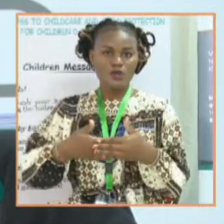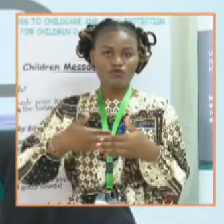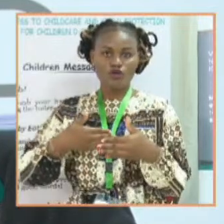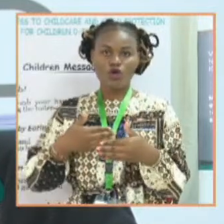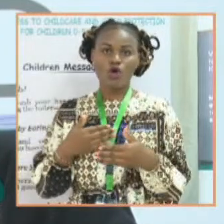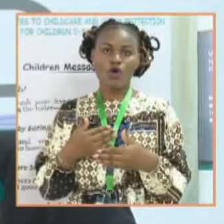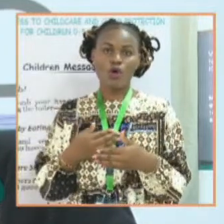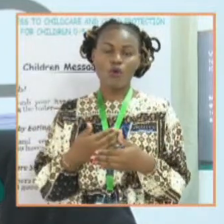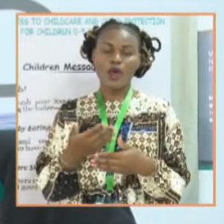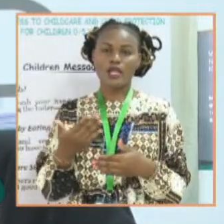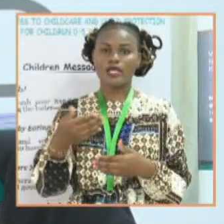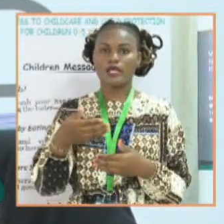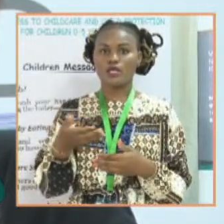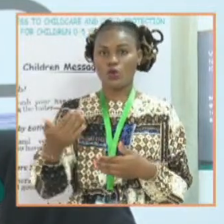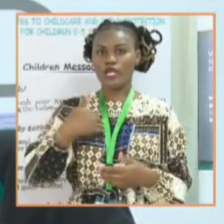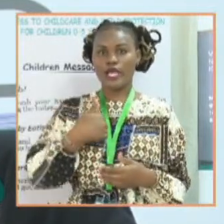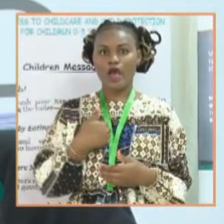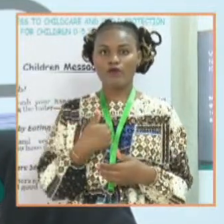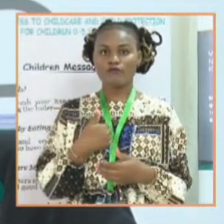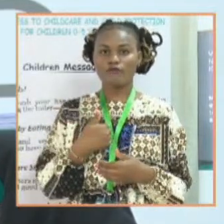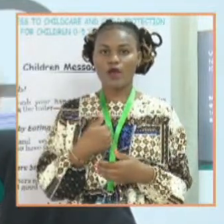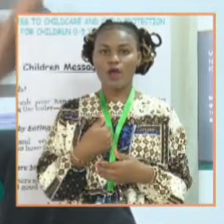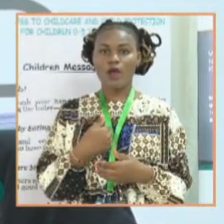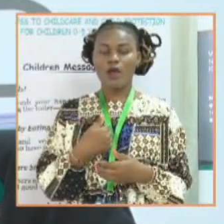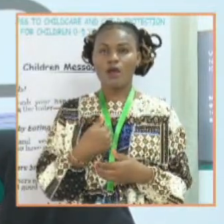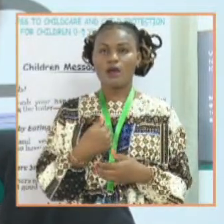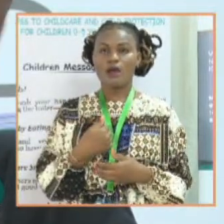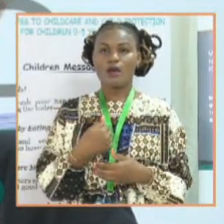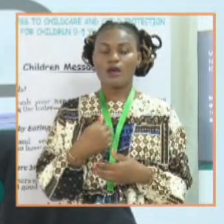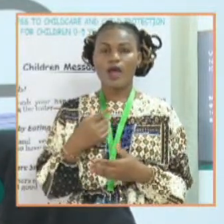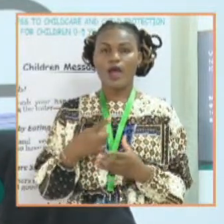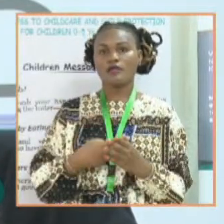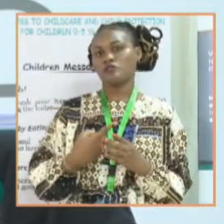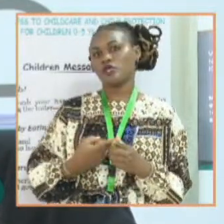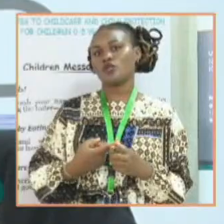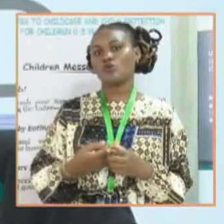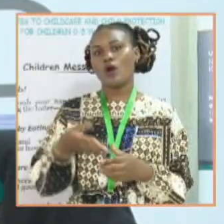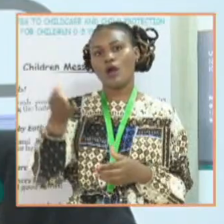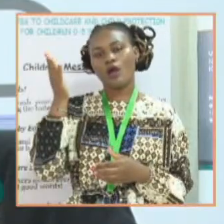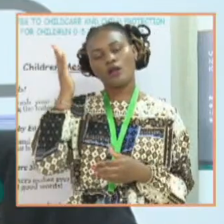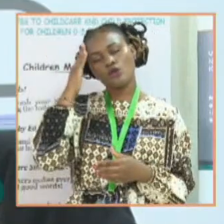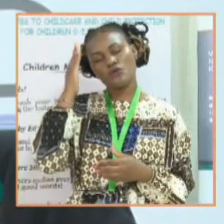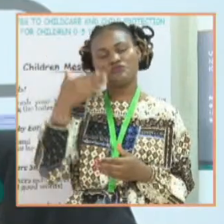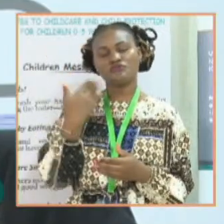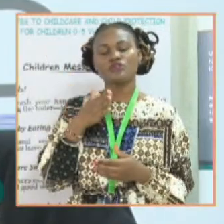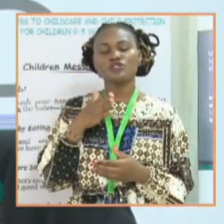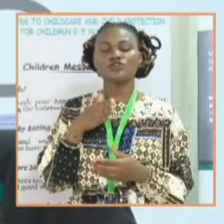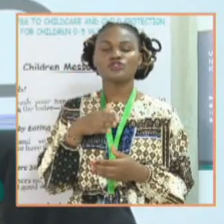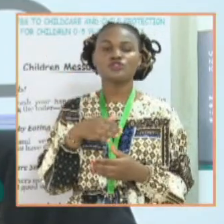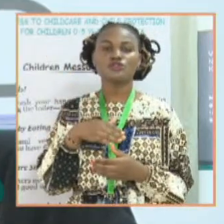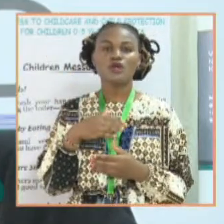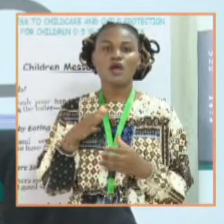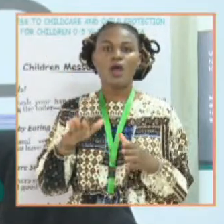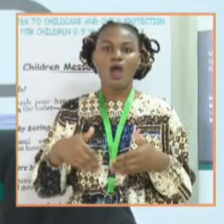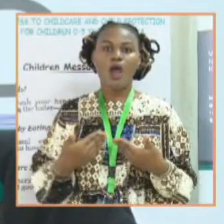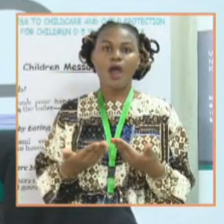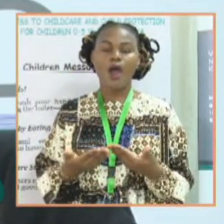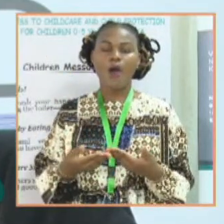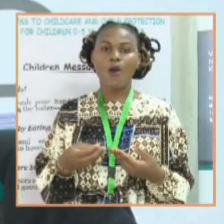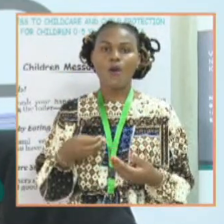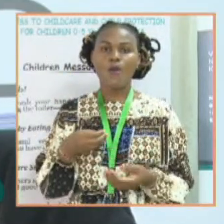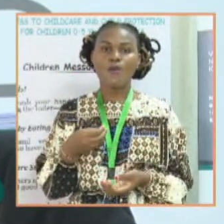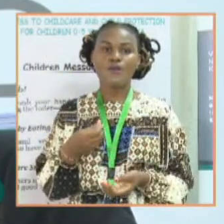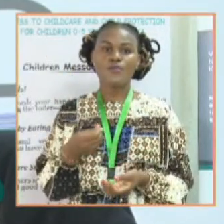the reasons behind this. And what was common across the counties, we held validation workshops